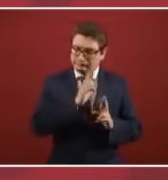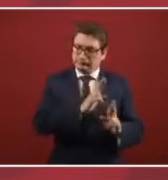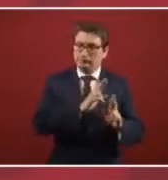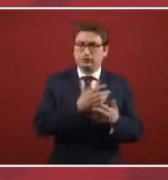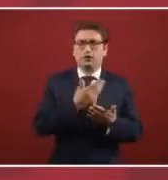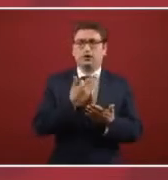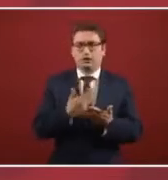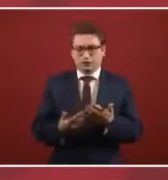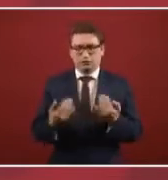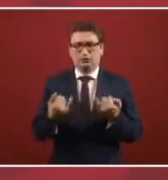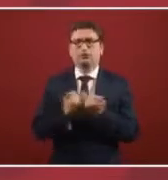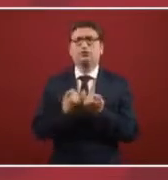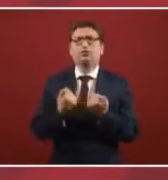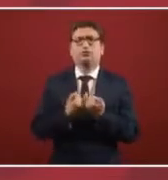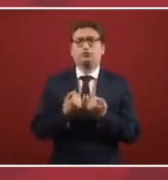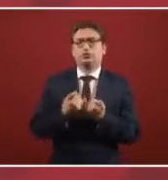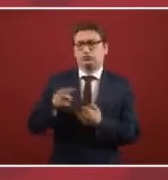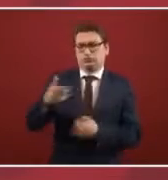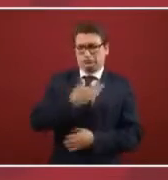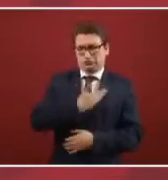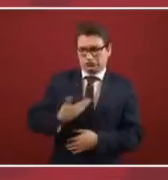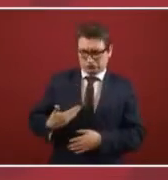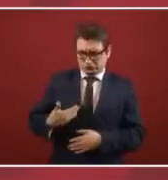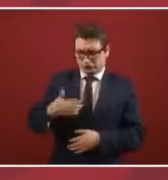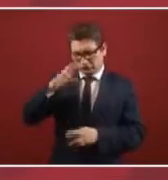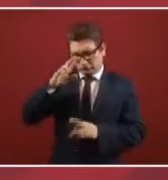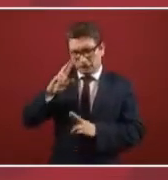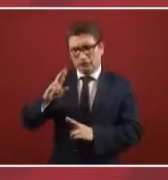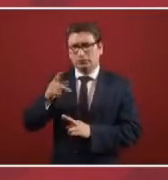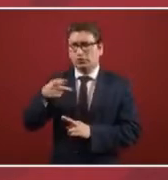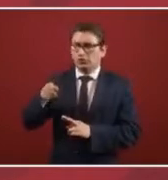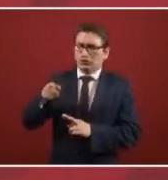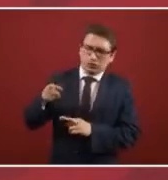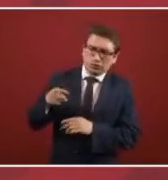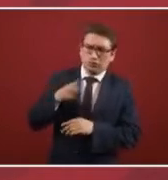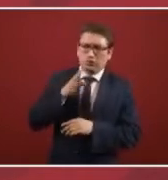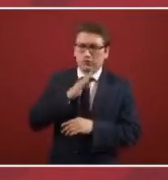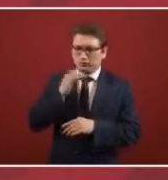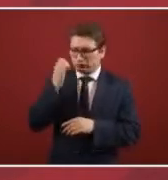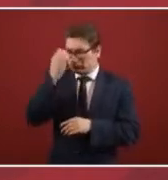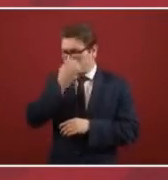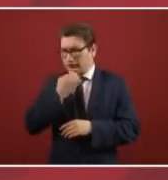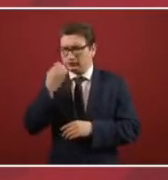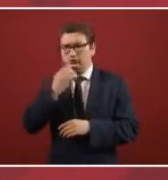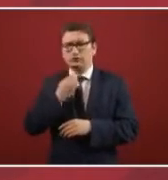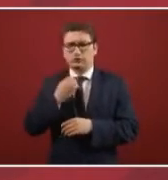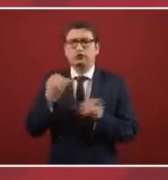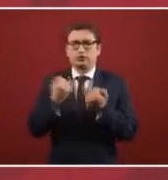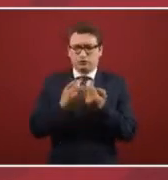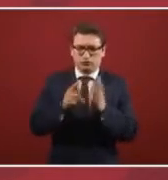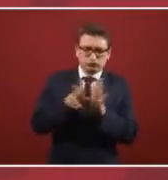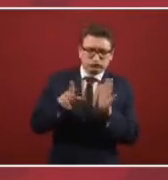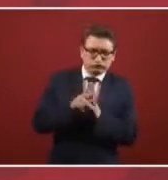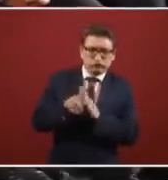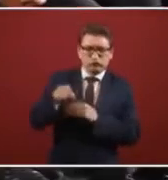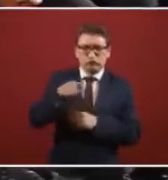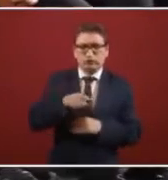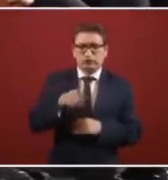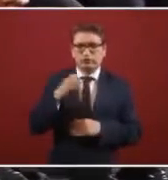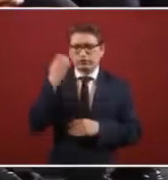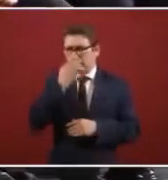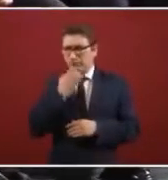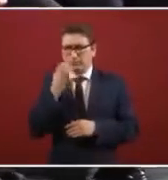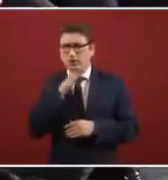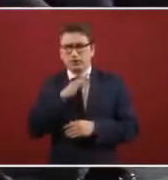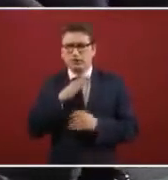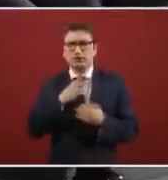Al presidente y a the los president medios and the media y a todos que se and porten mal. anybody who misbehaves. Y